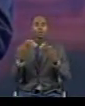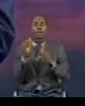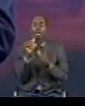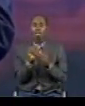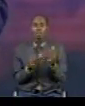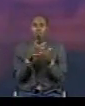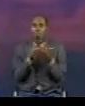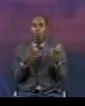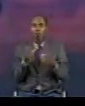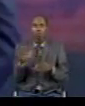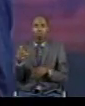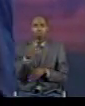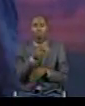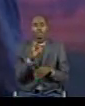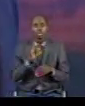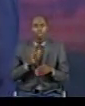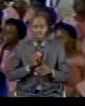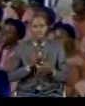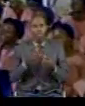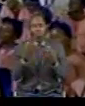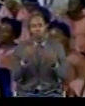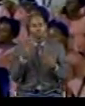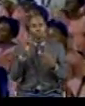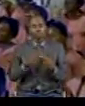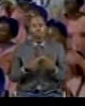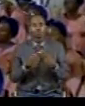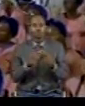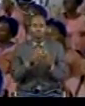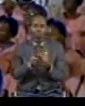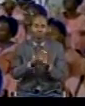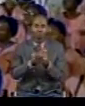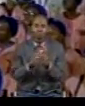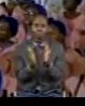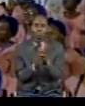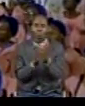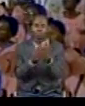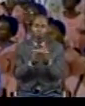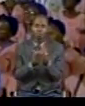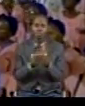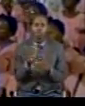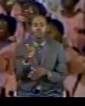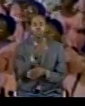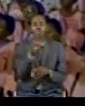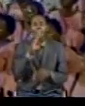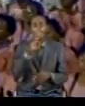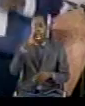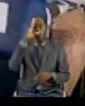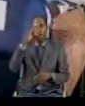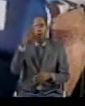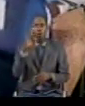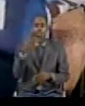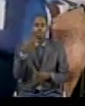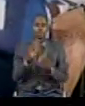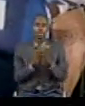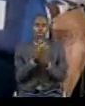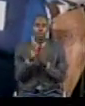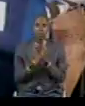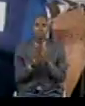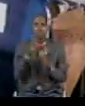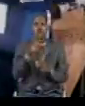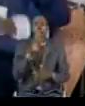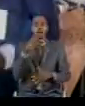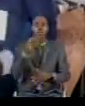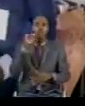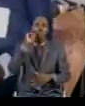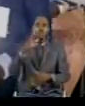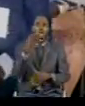I come to celebrate with you. You are the man of the hour. Where is he? You are the woman of the hour. Where is